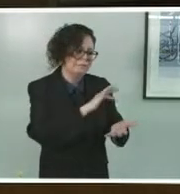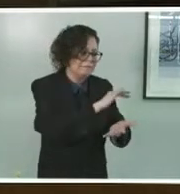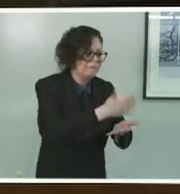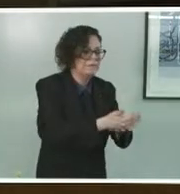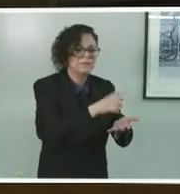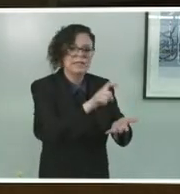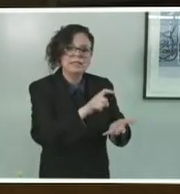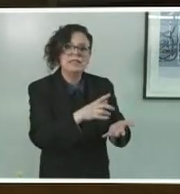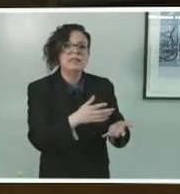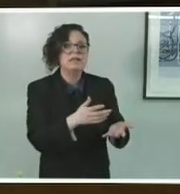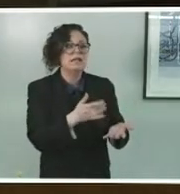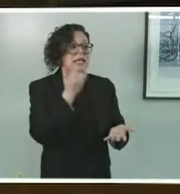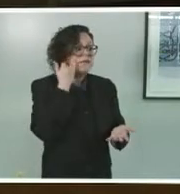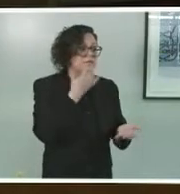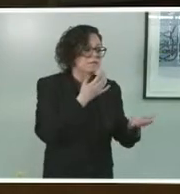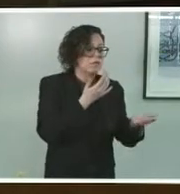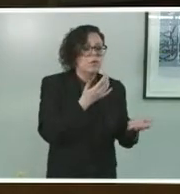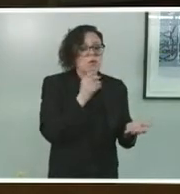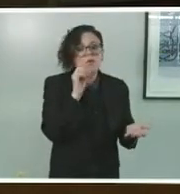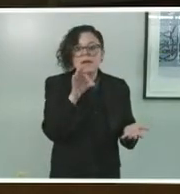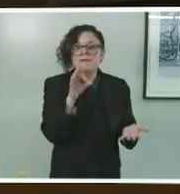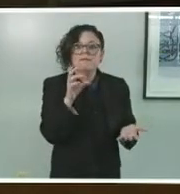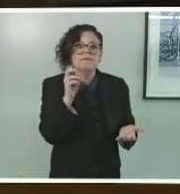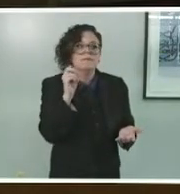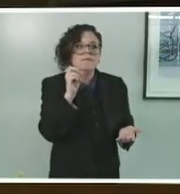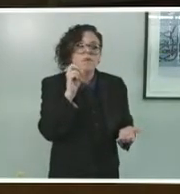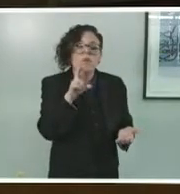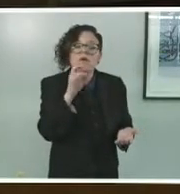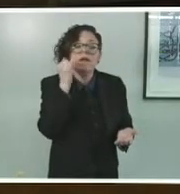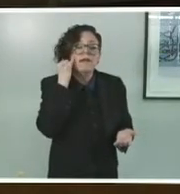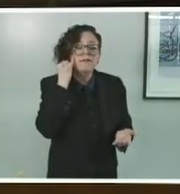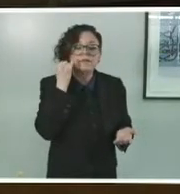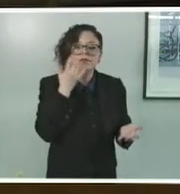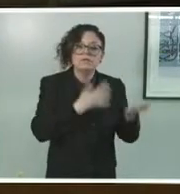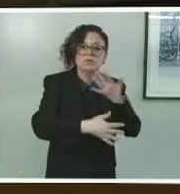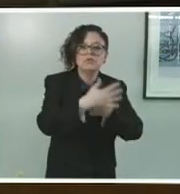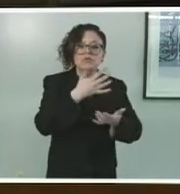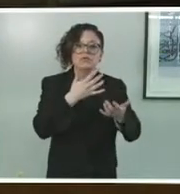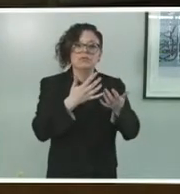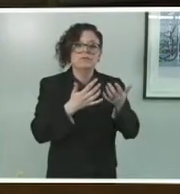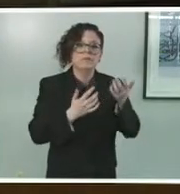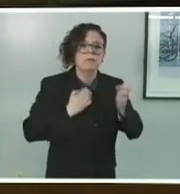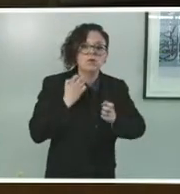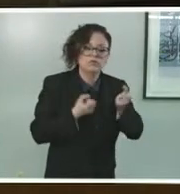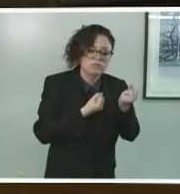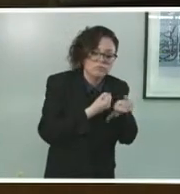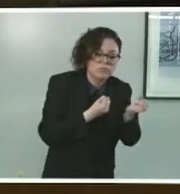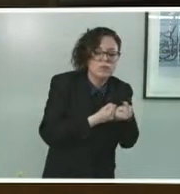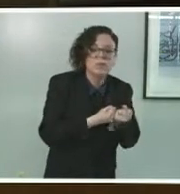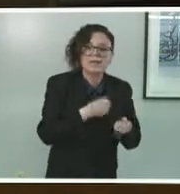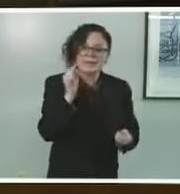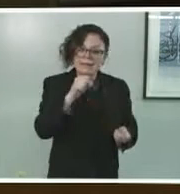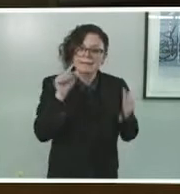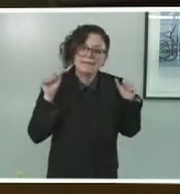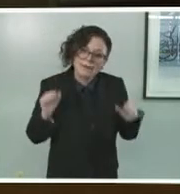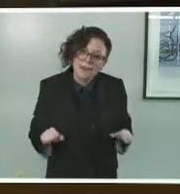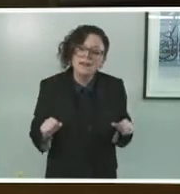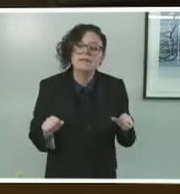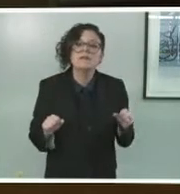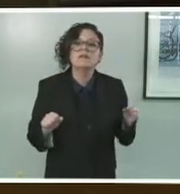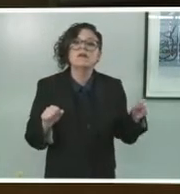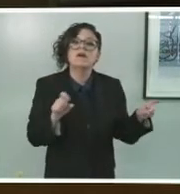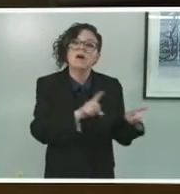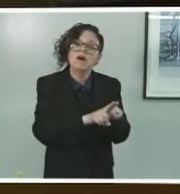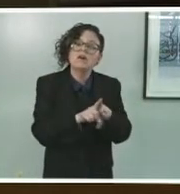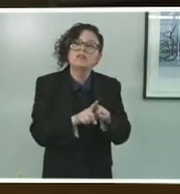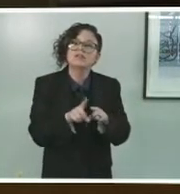social, emotional support for them. The short answer is yes. I think we need to also read the orders with the